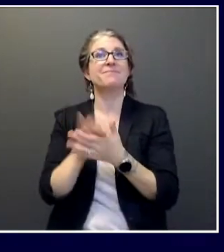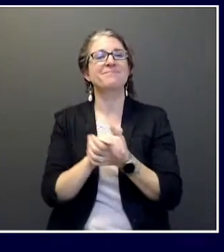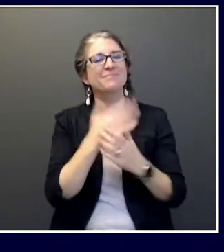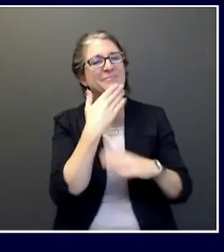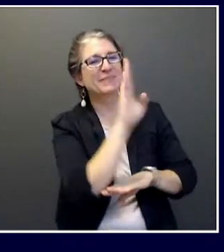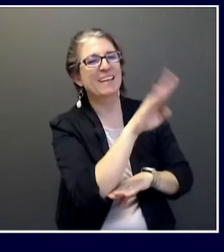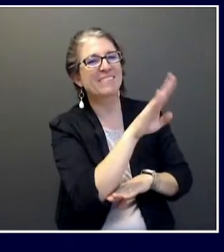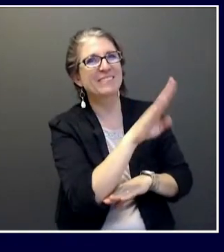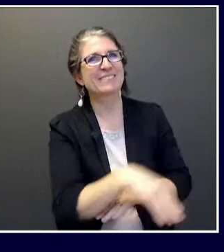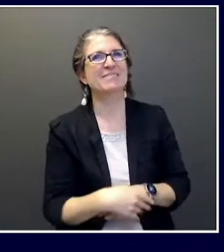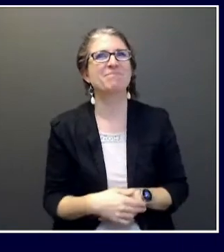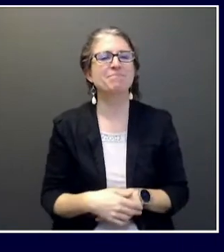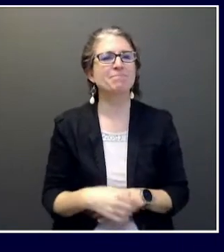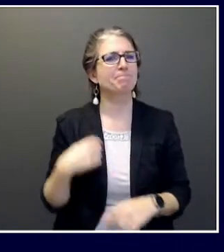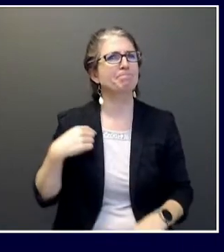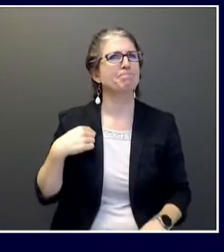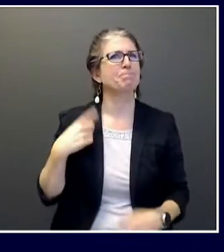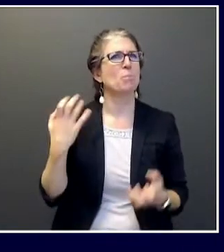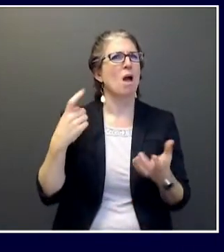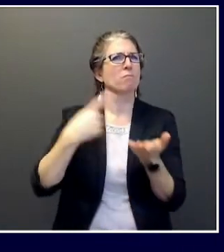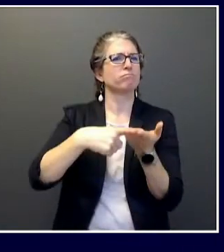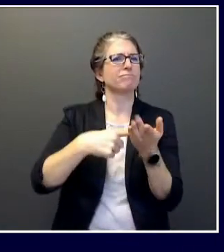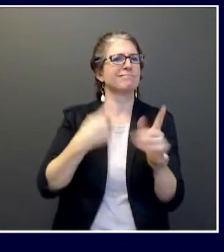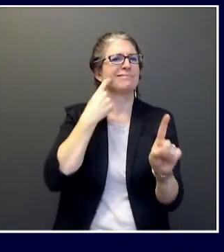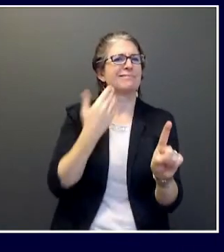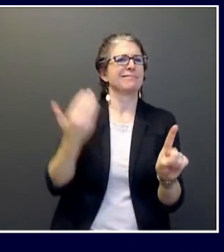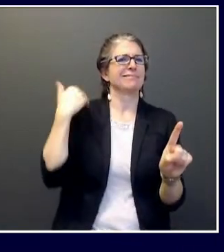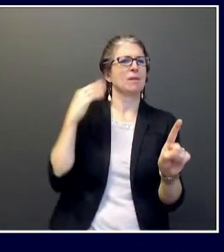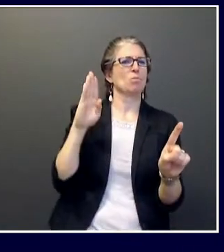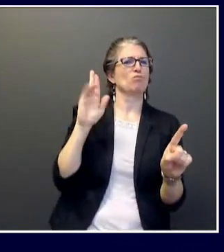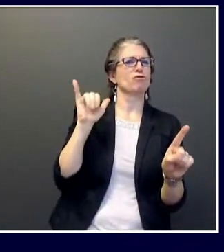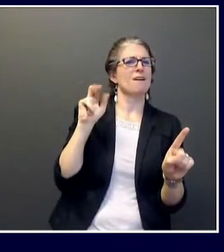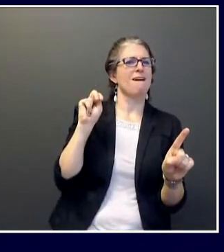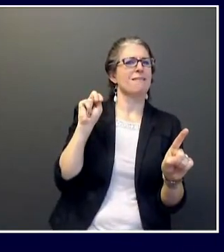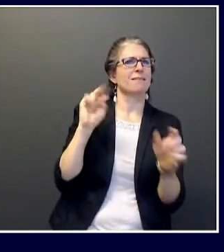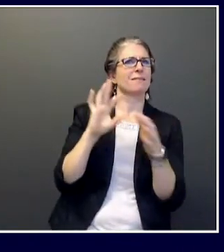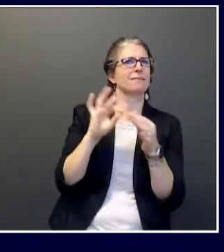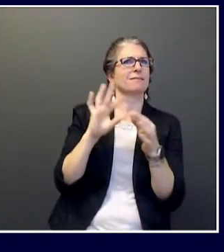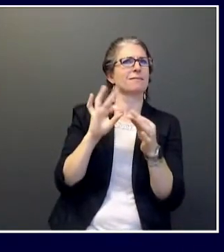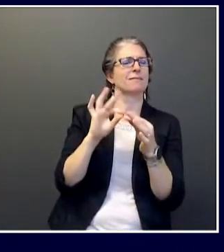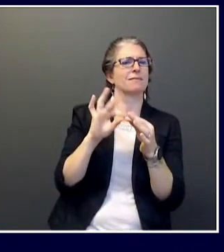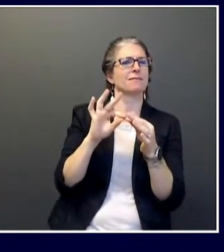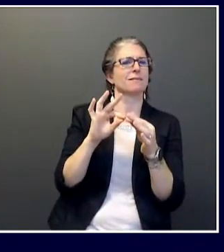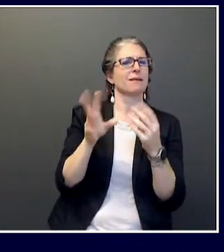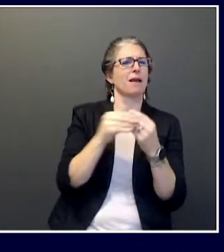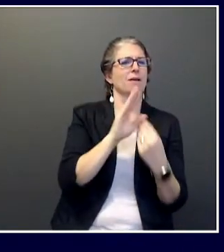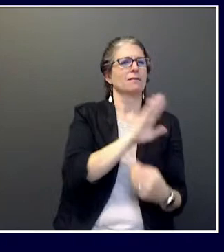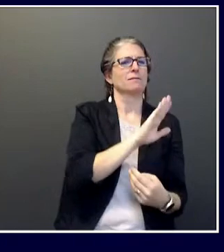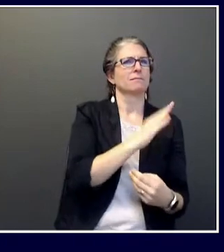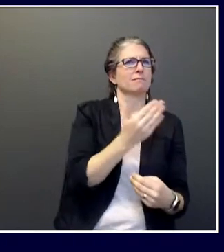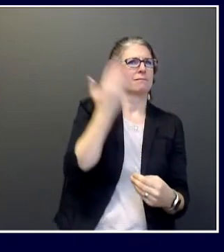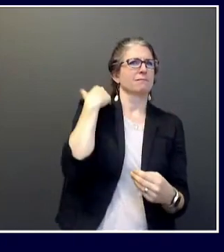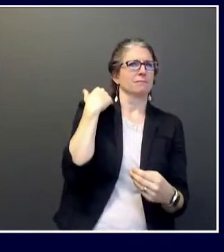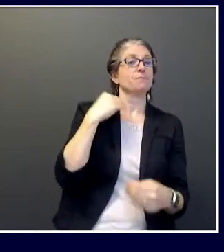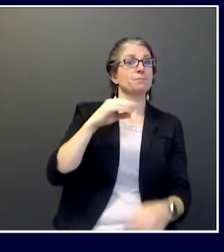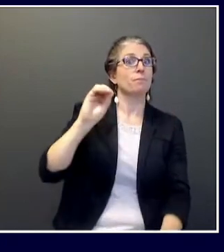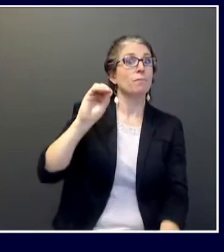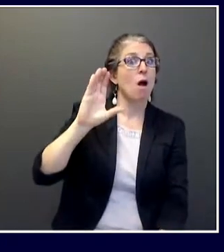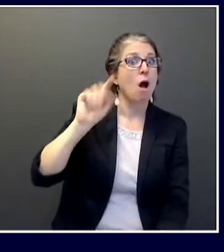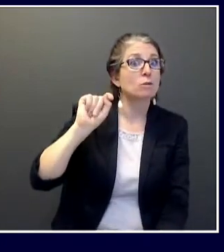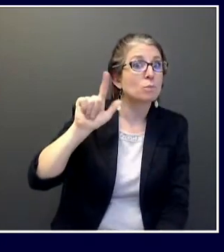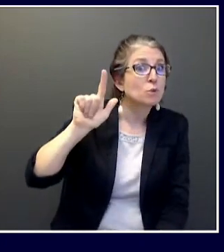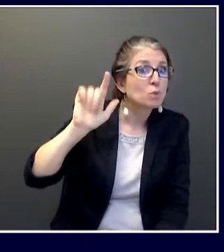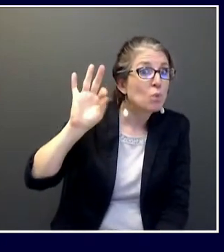what Brian Sullivan started about talking about the healthcare system come October 29th. So a testimony